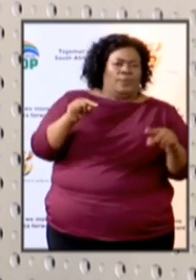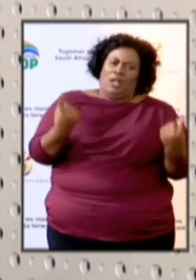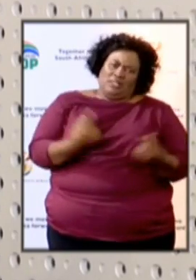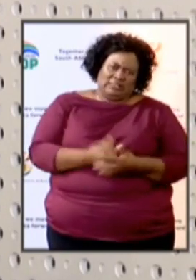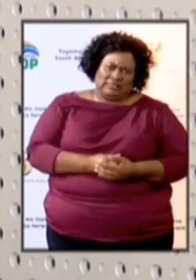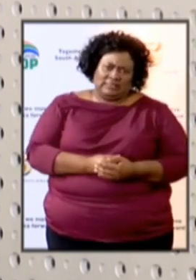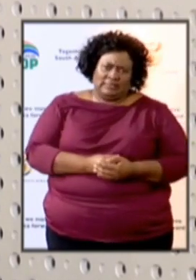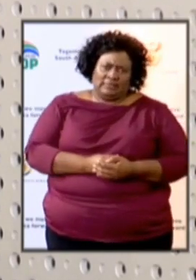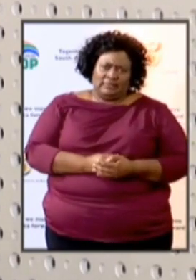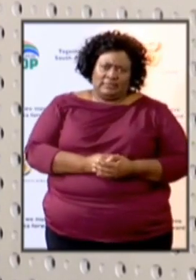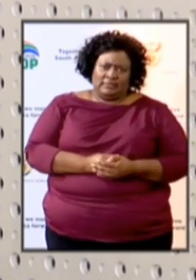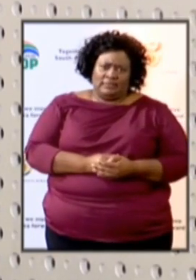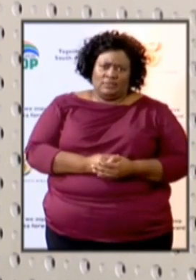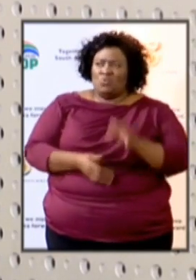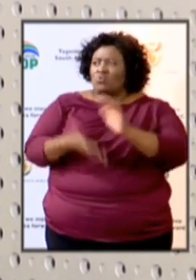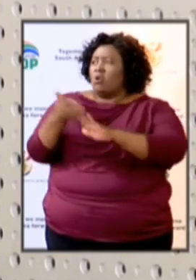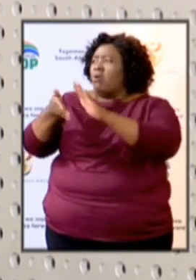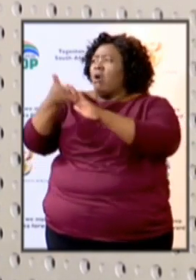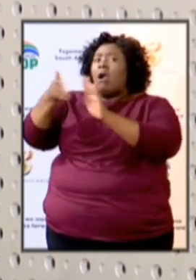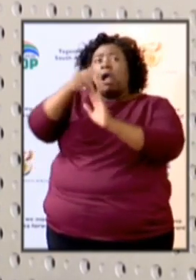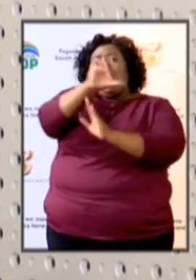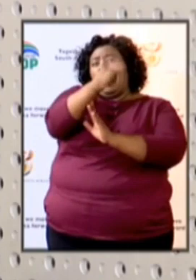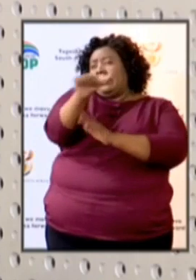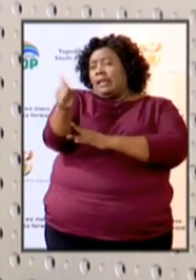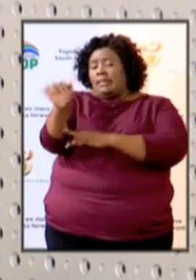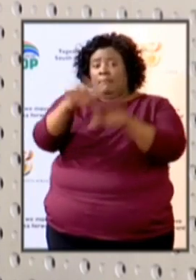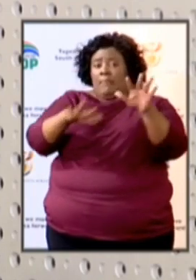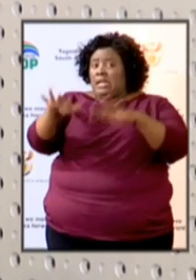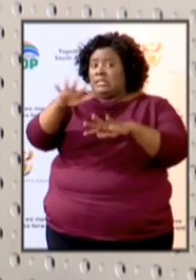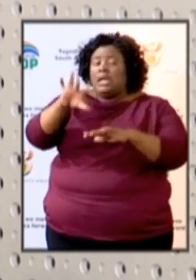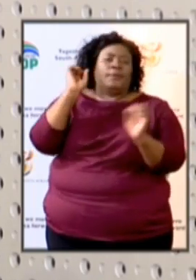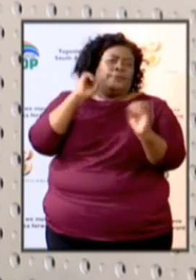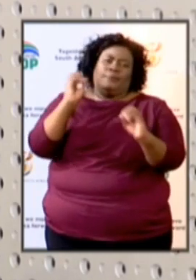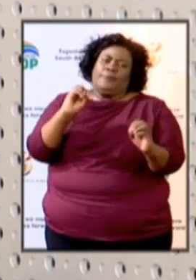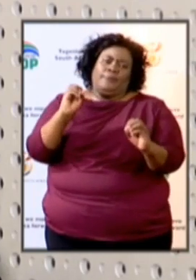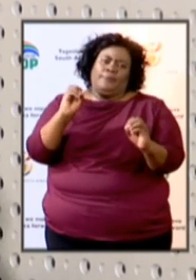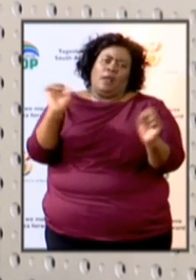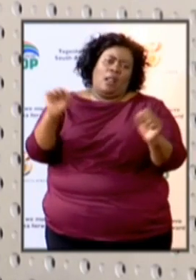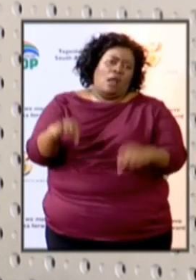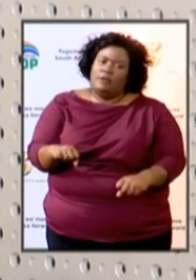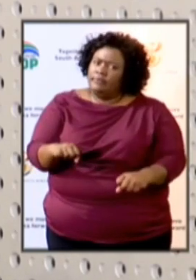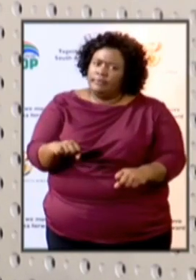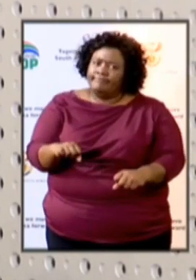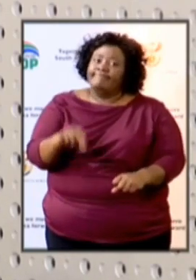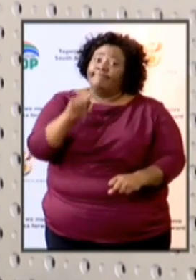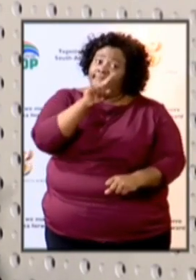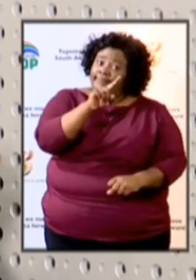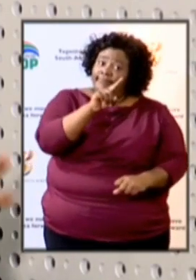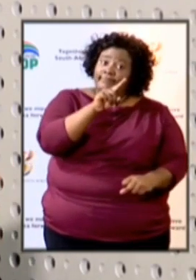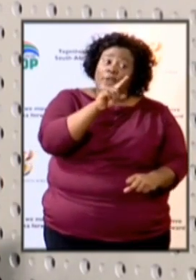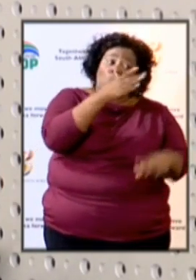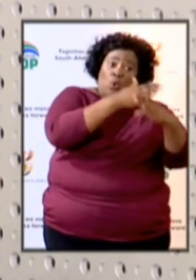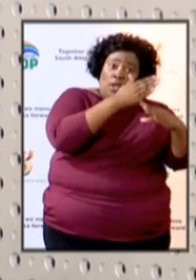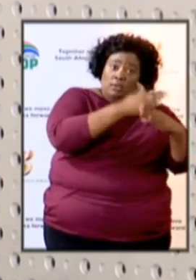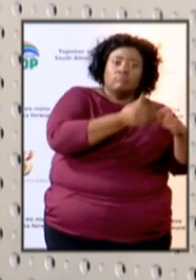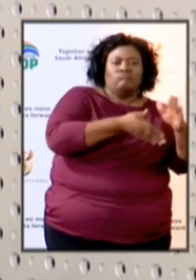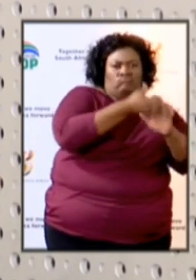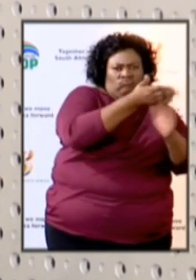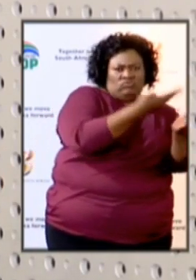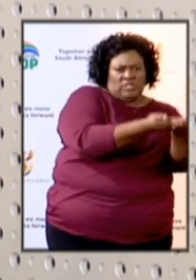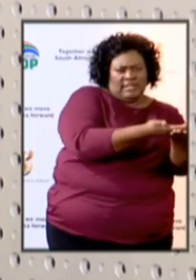nokuya kuphi akavunyelwa ngaphandle uma uya emsebenzini uyothenga ukudla